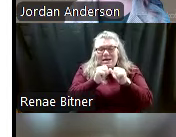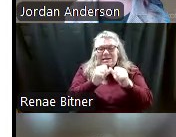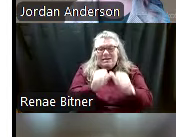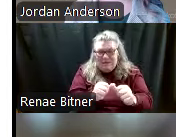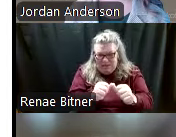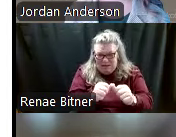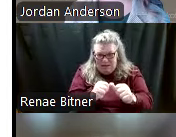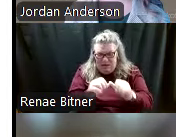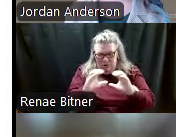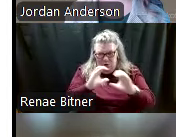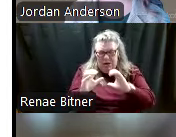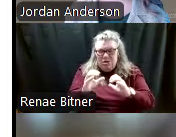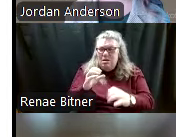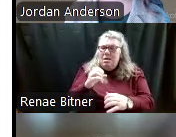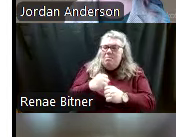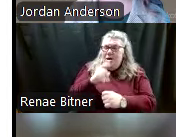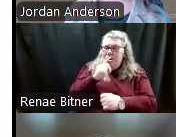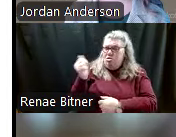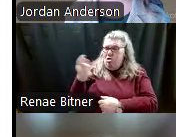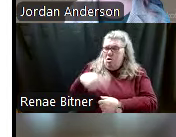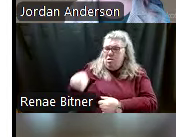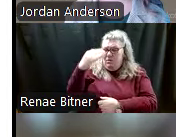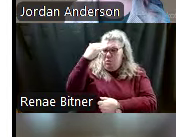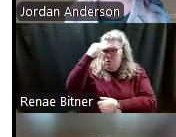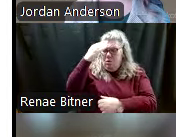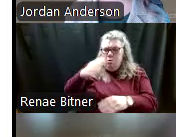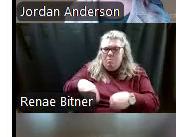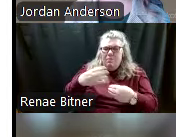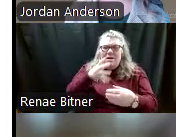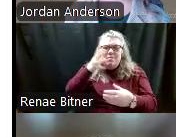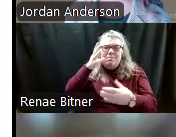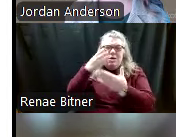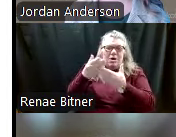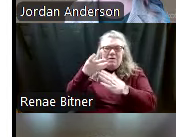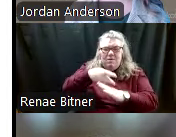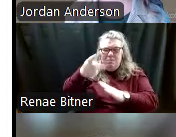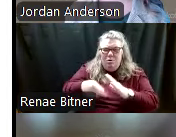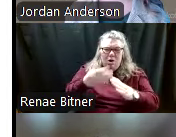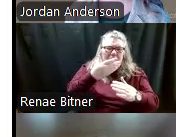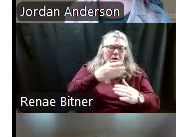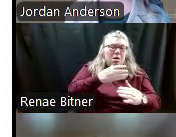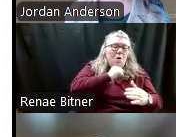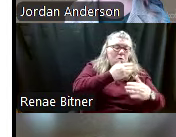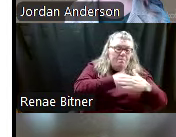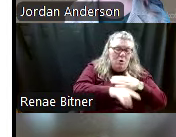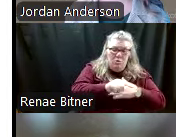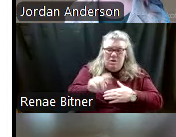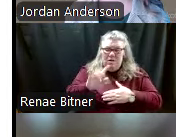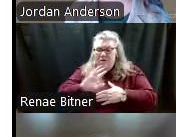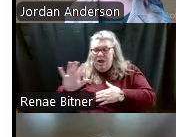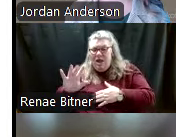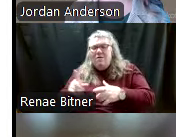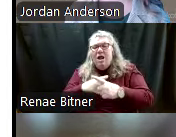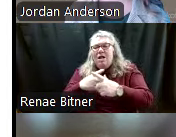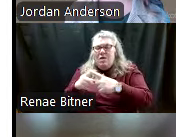just making sure everybody is aware that we're providing that parent-infant program birth to 5, and then we do go into school age,